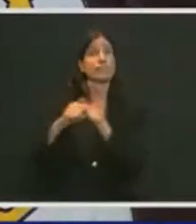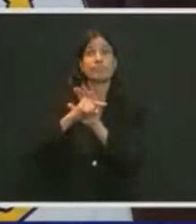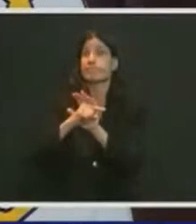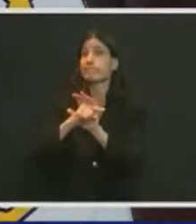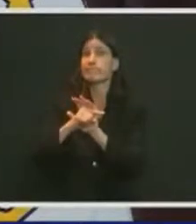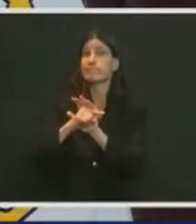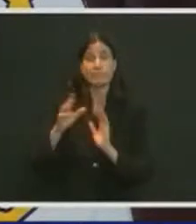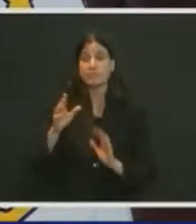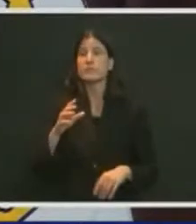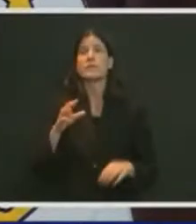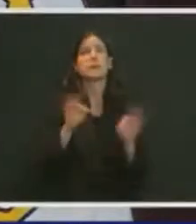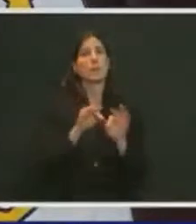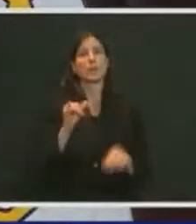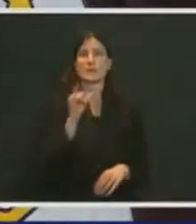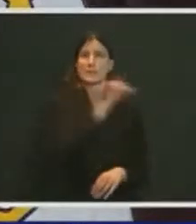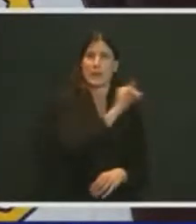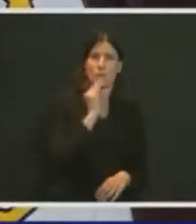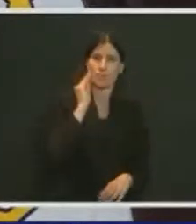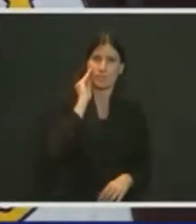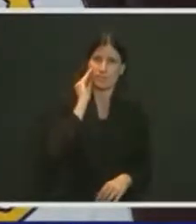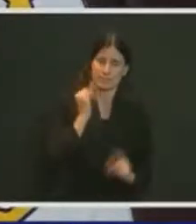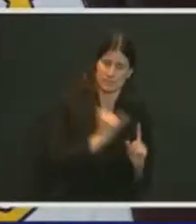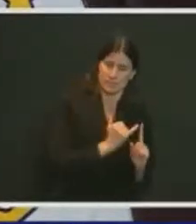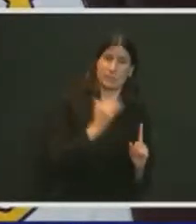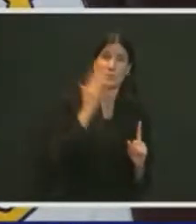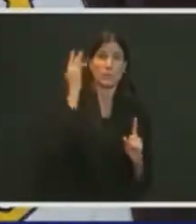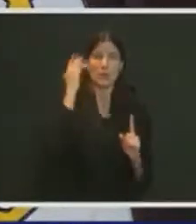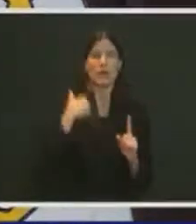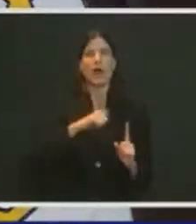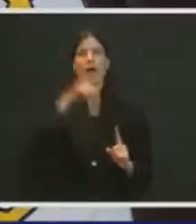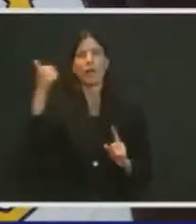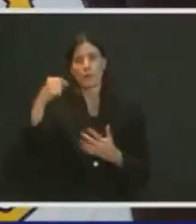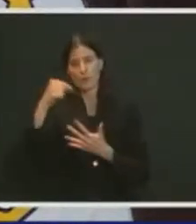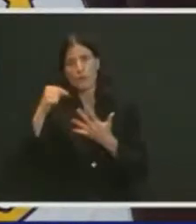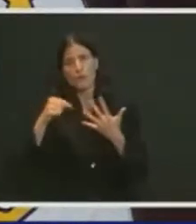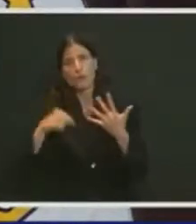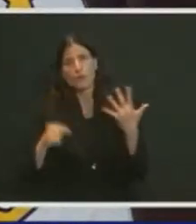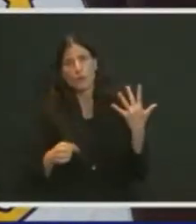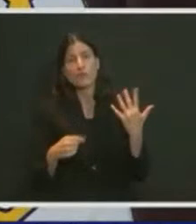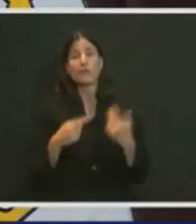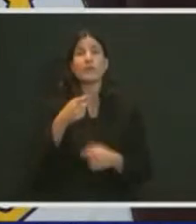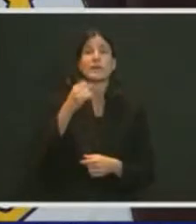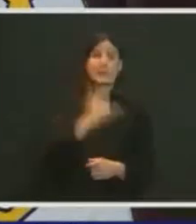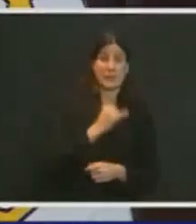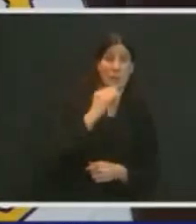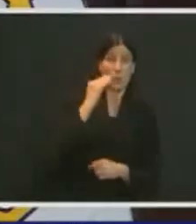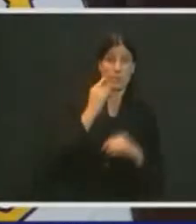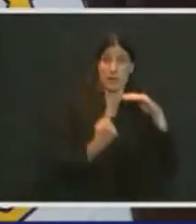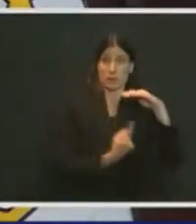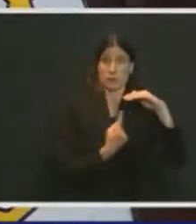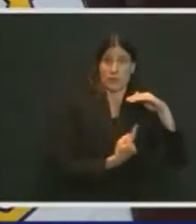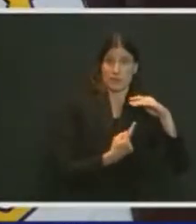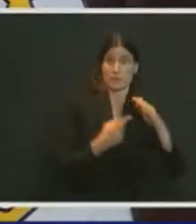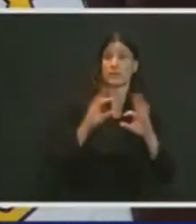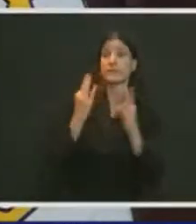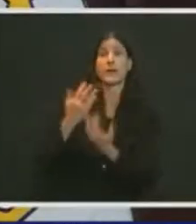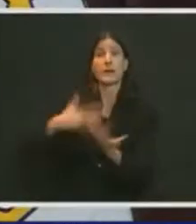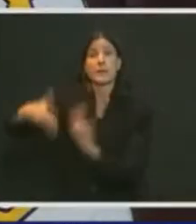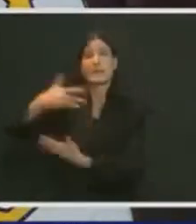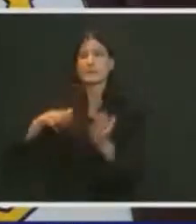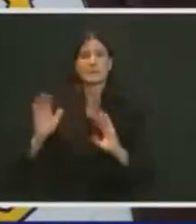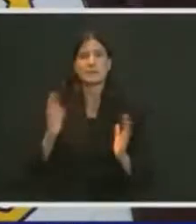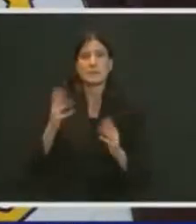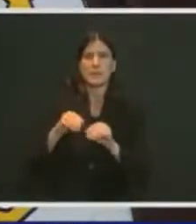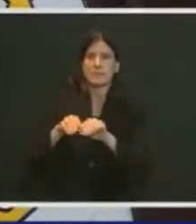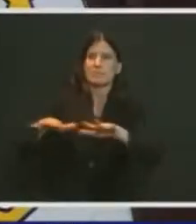away from loved ones to the extent possible before returning to work. Those are standard messages